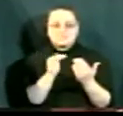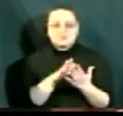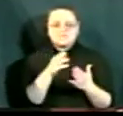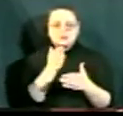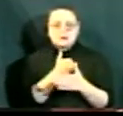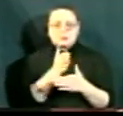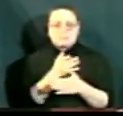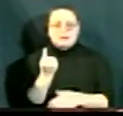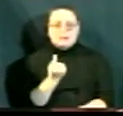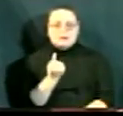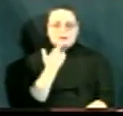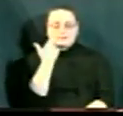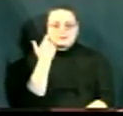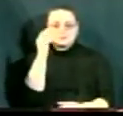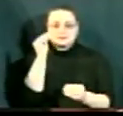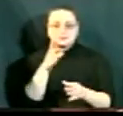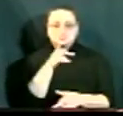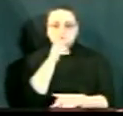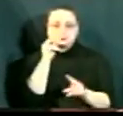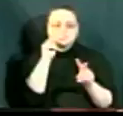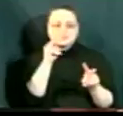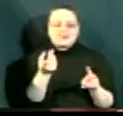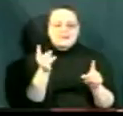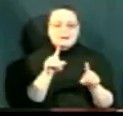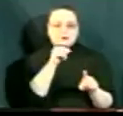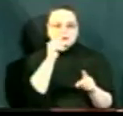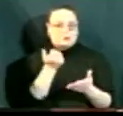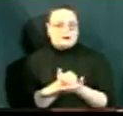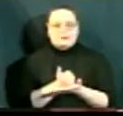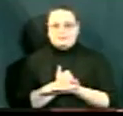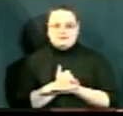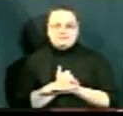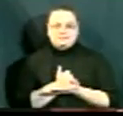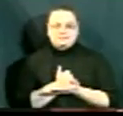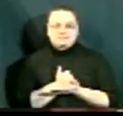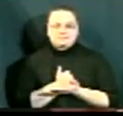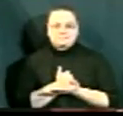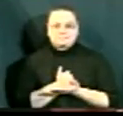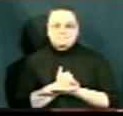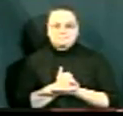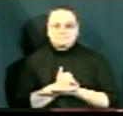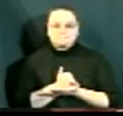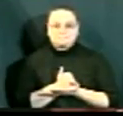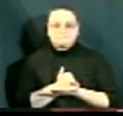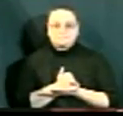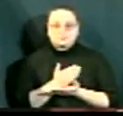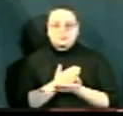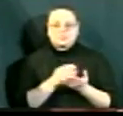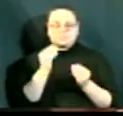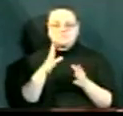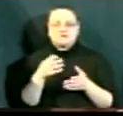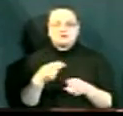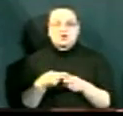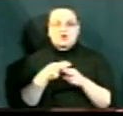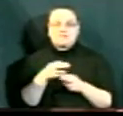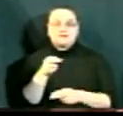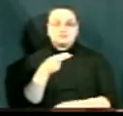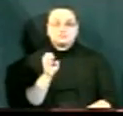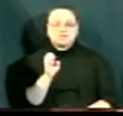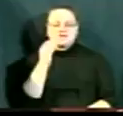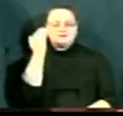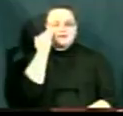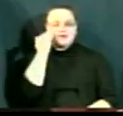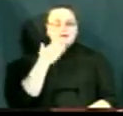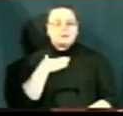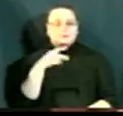harassment alone because the teachers who see it happen won't help me. Some teachers call me a she, even though they know